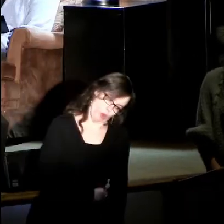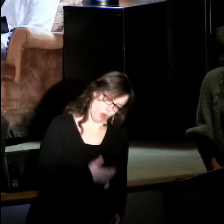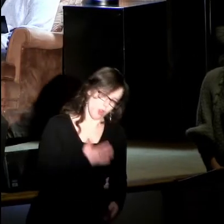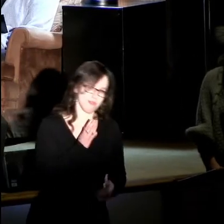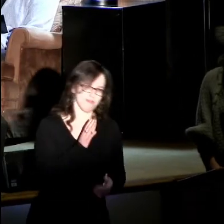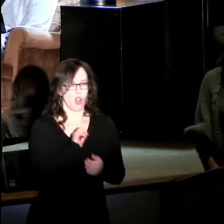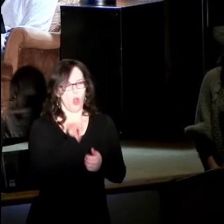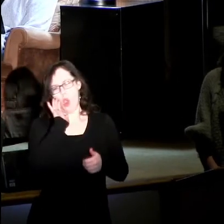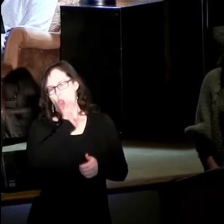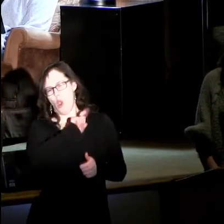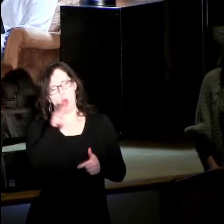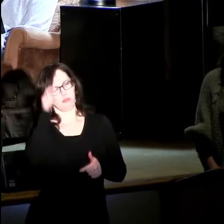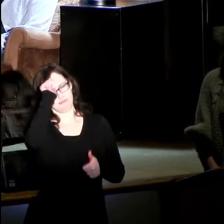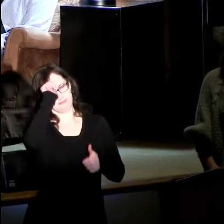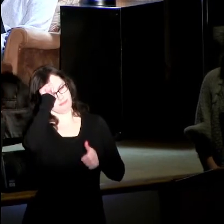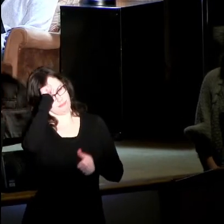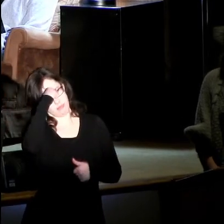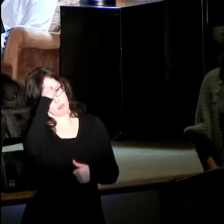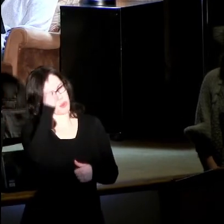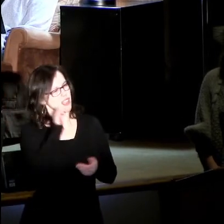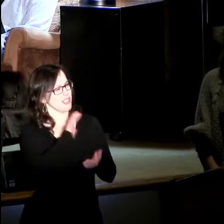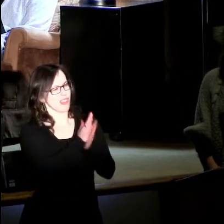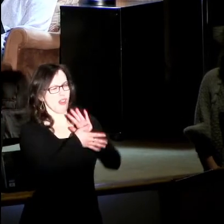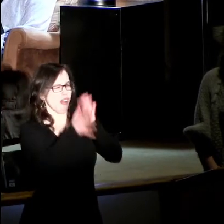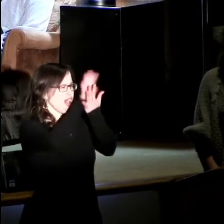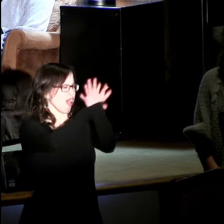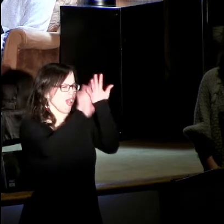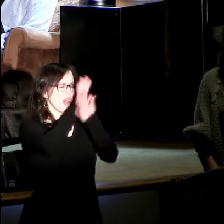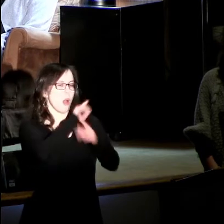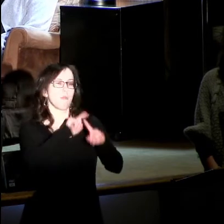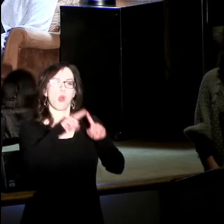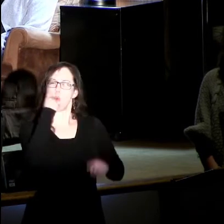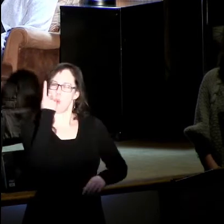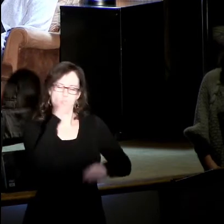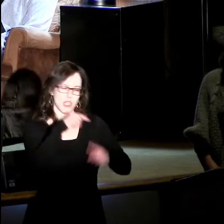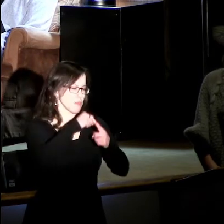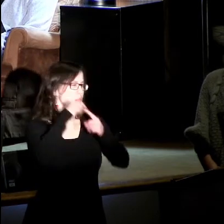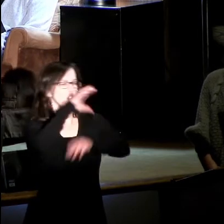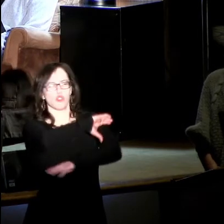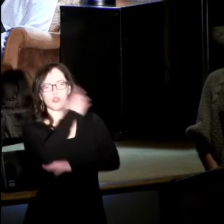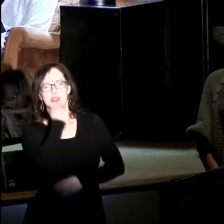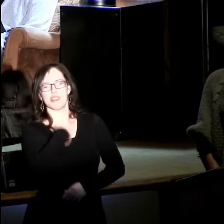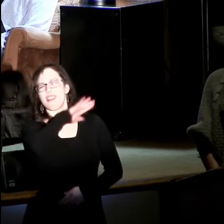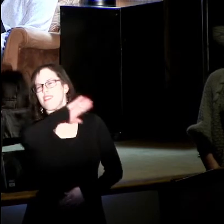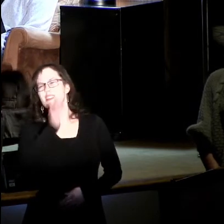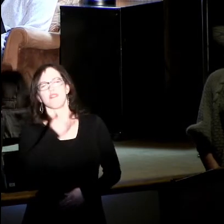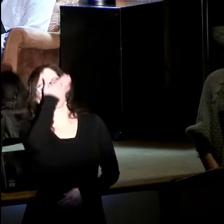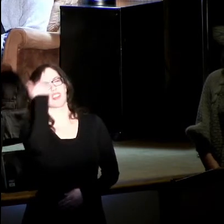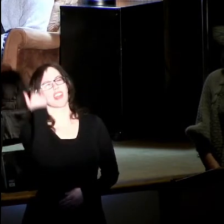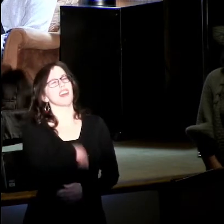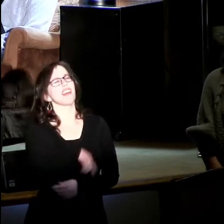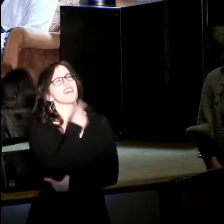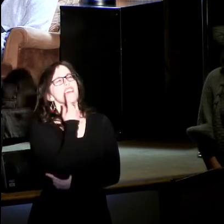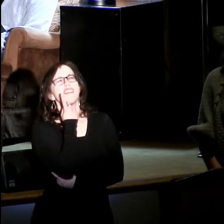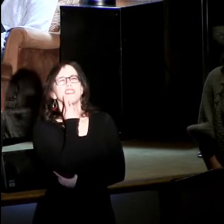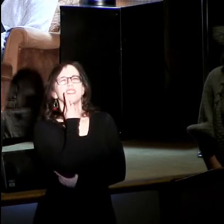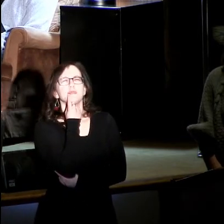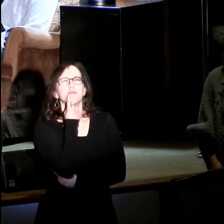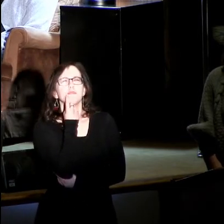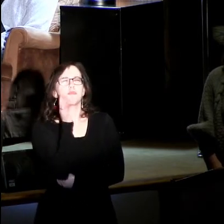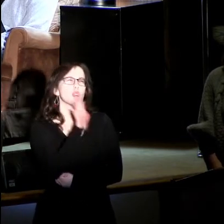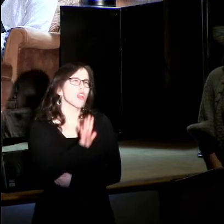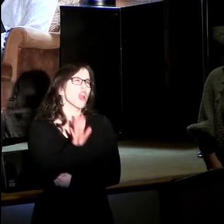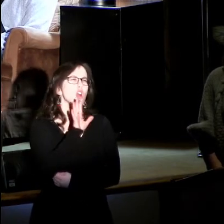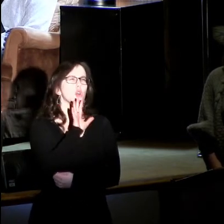to all run together. But there's one Christmas I'll never forget. Let's see. It would have been somewhere around